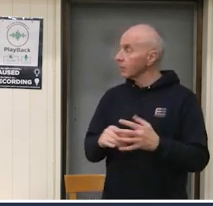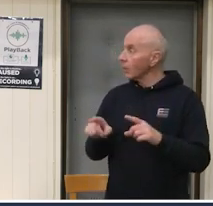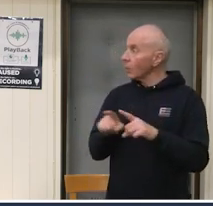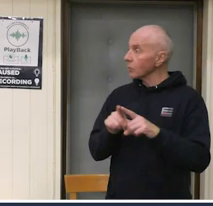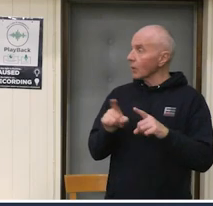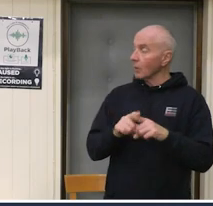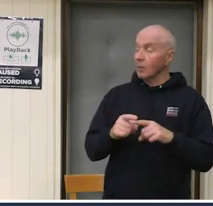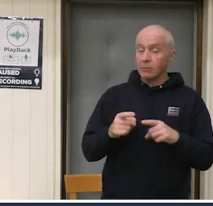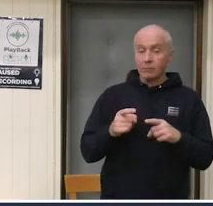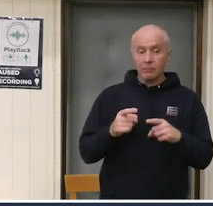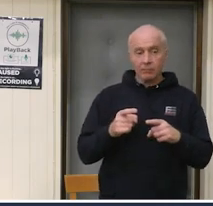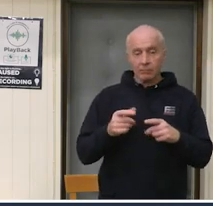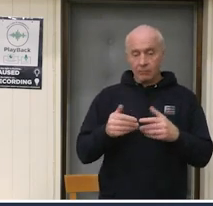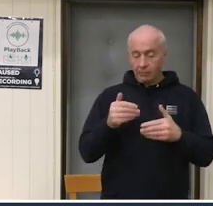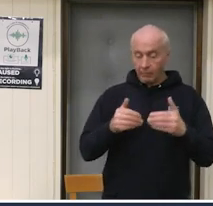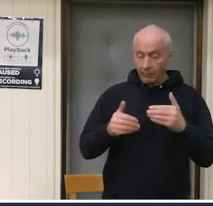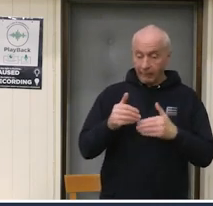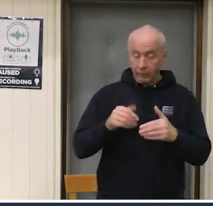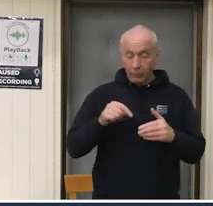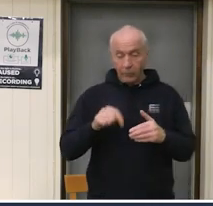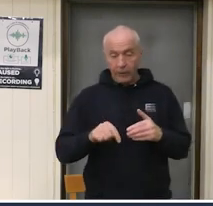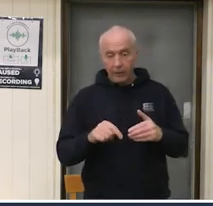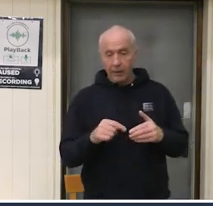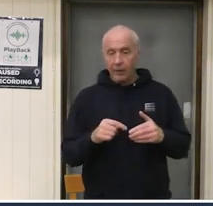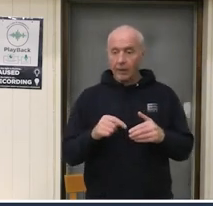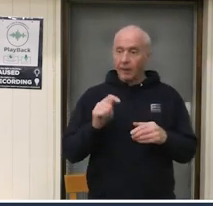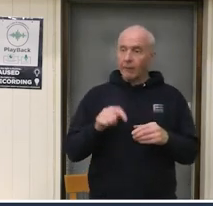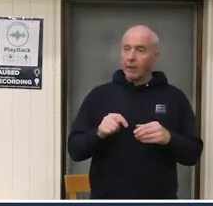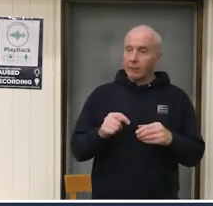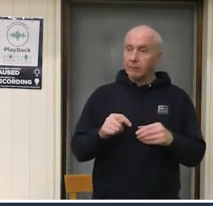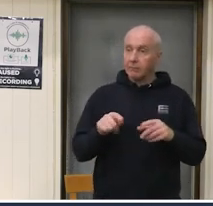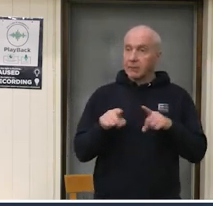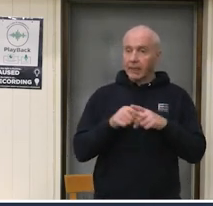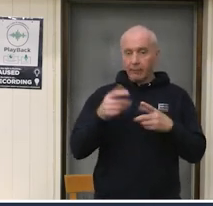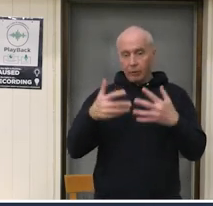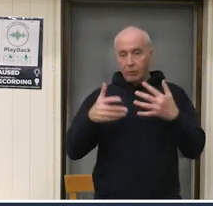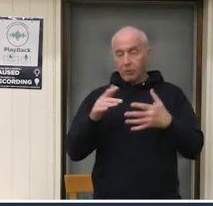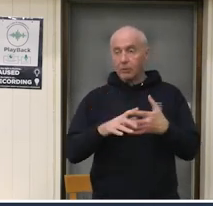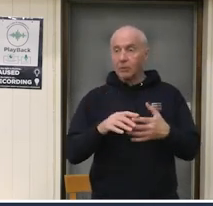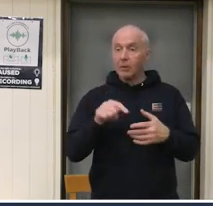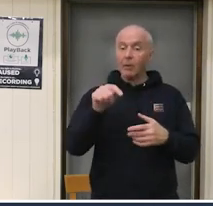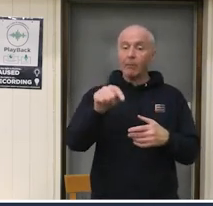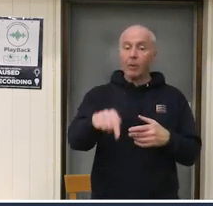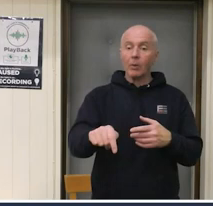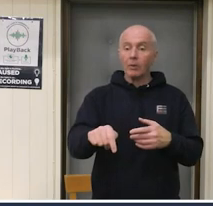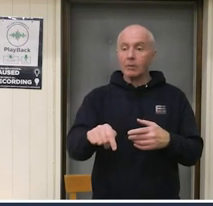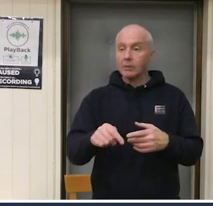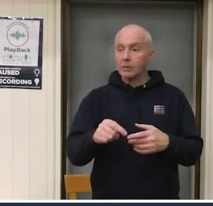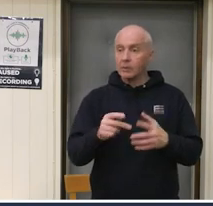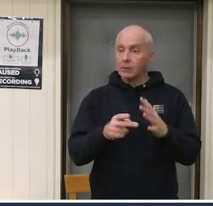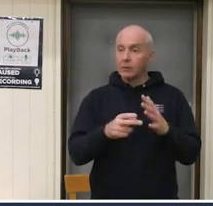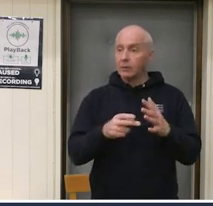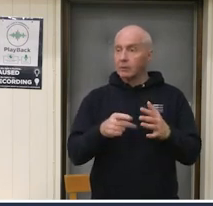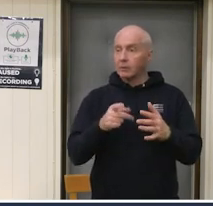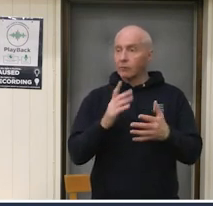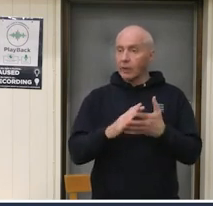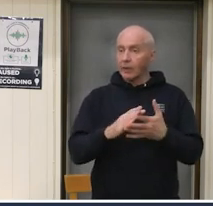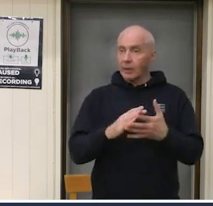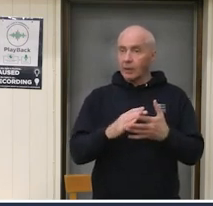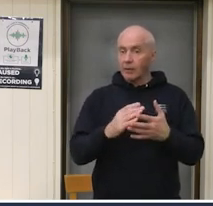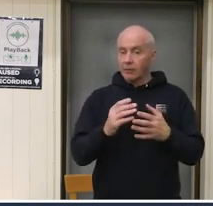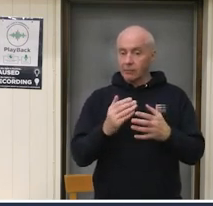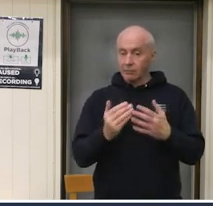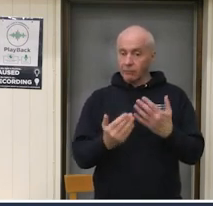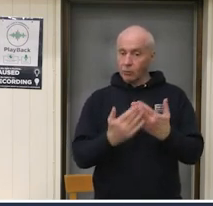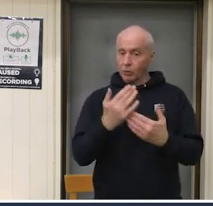before that as well. But the reason why everyone got excited about this one is the definition for ignition, as far as the National Academy